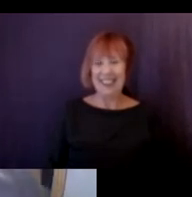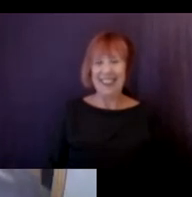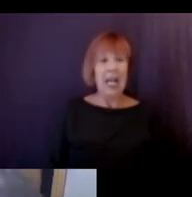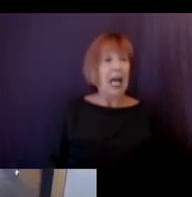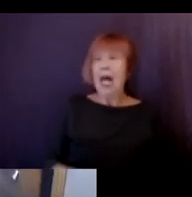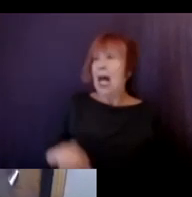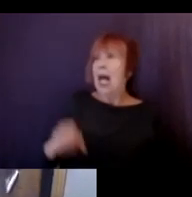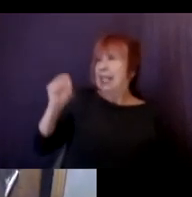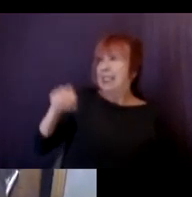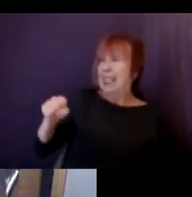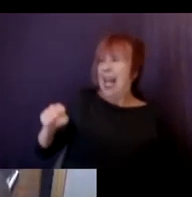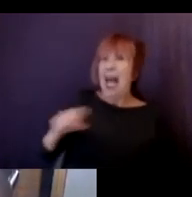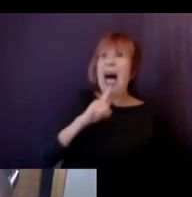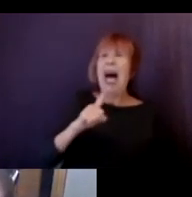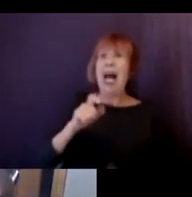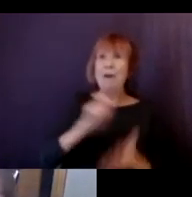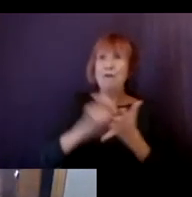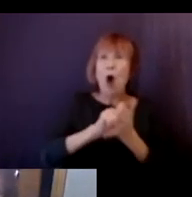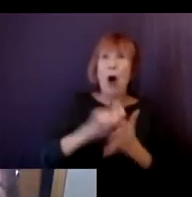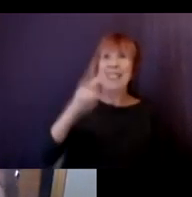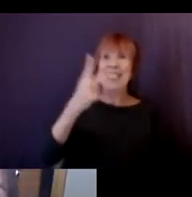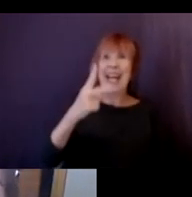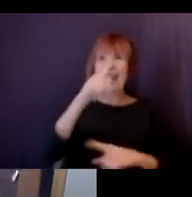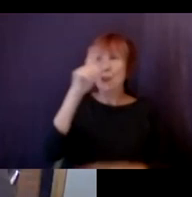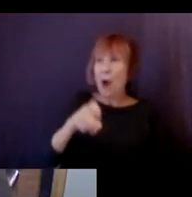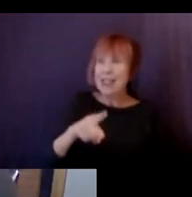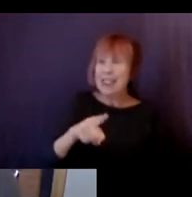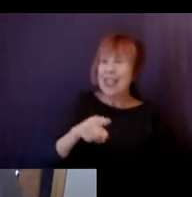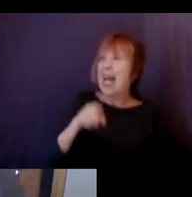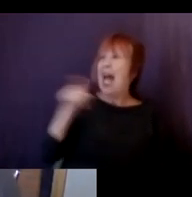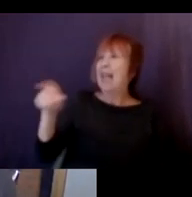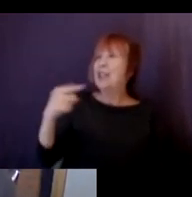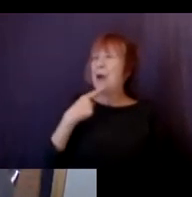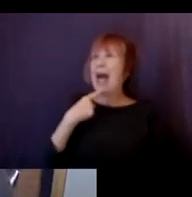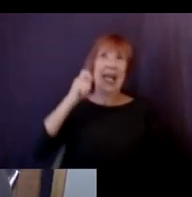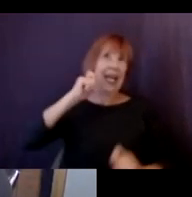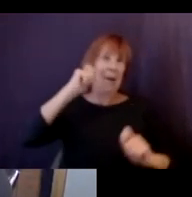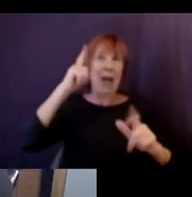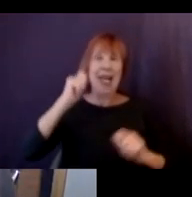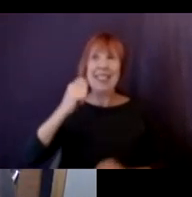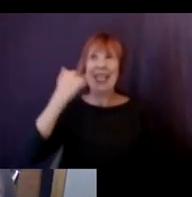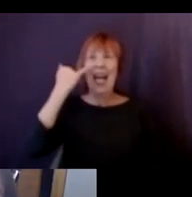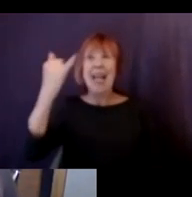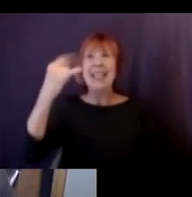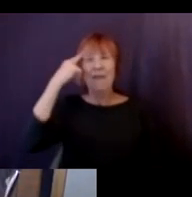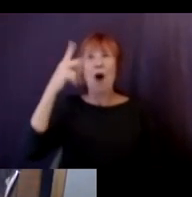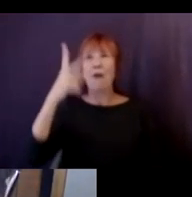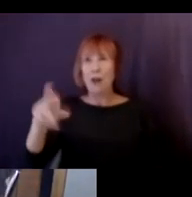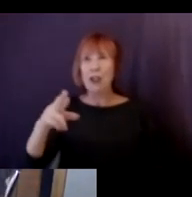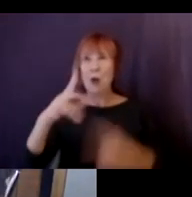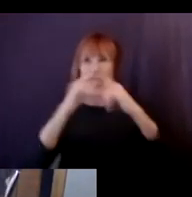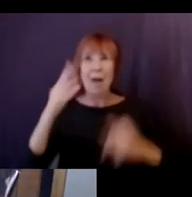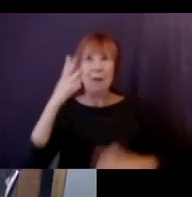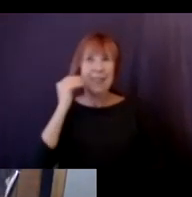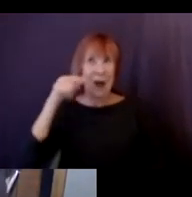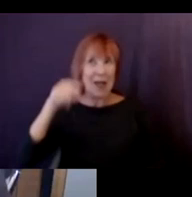I actually had written a second question, and you had mentioned this amazing idea for a virtual camp experience this